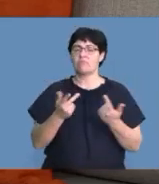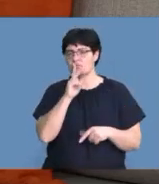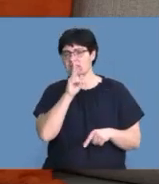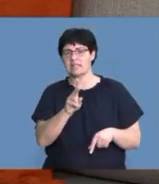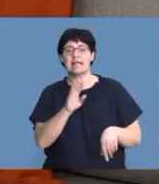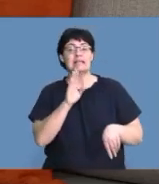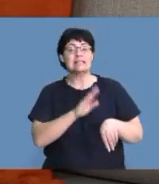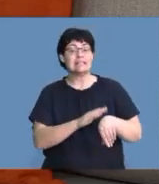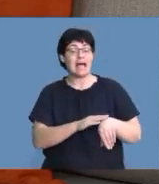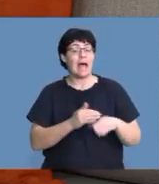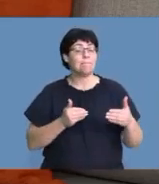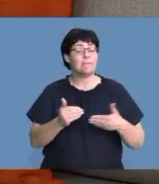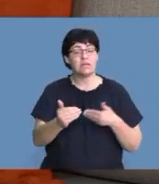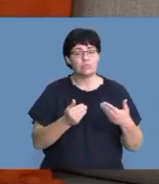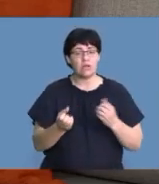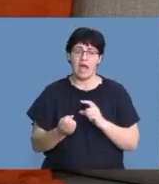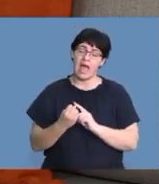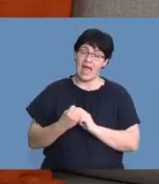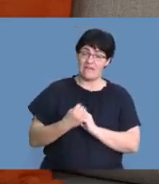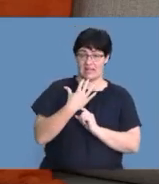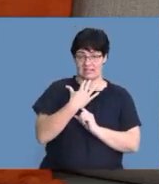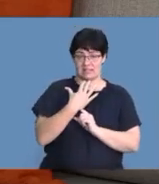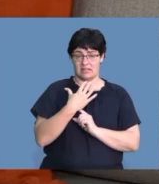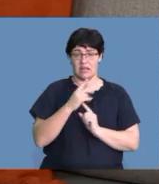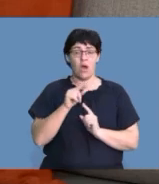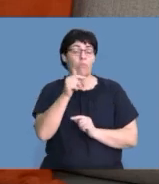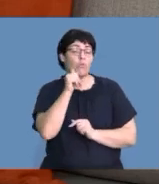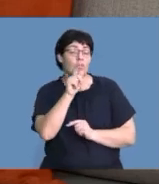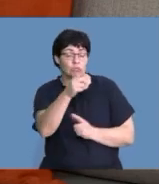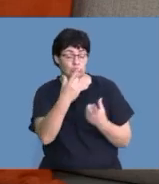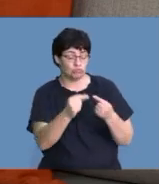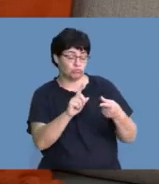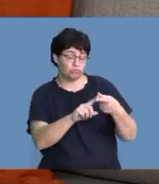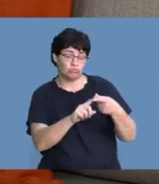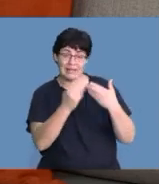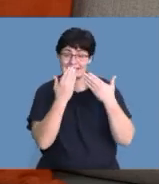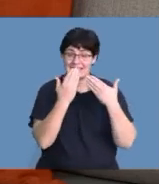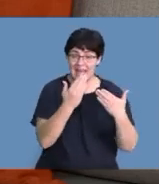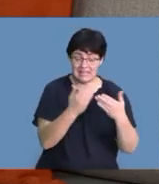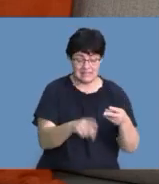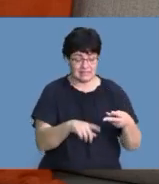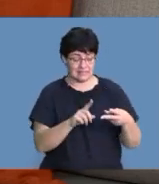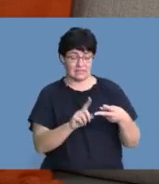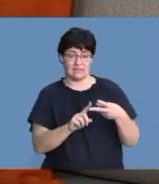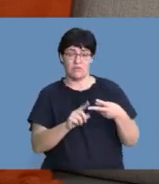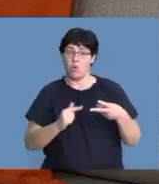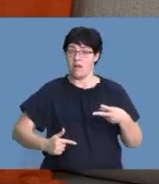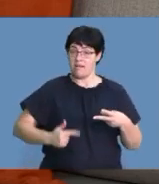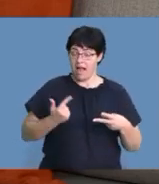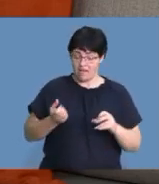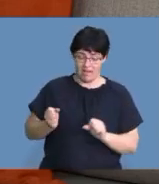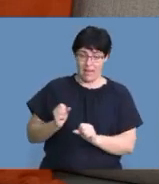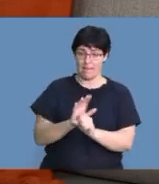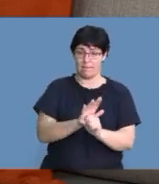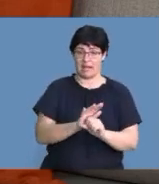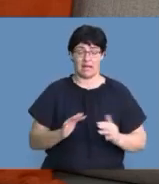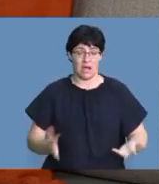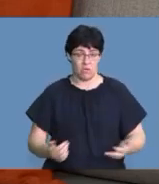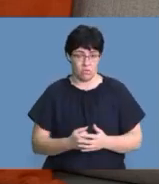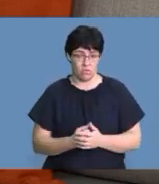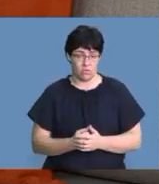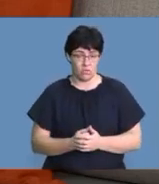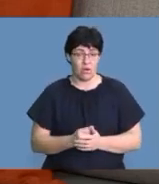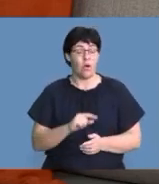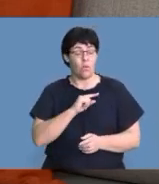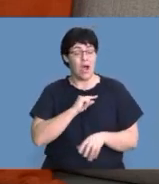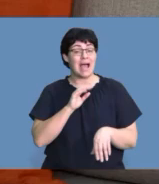see how does time management affect us when it comes to our studies and actually our lives, because